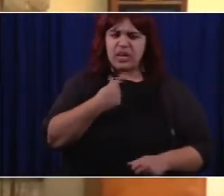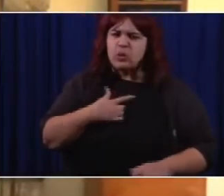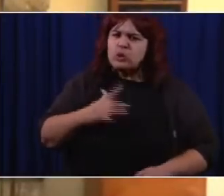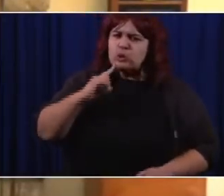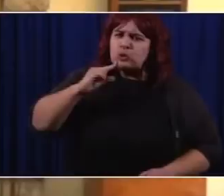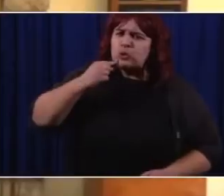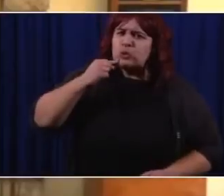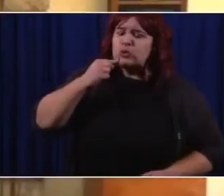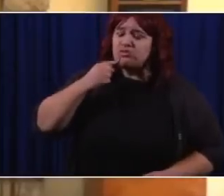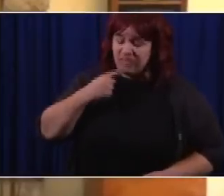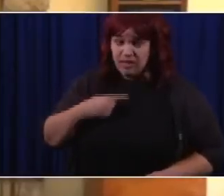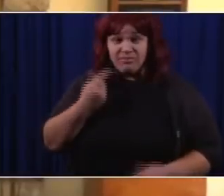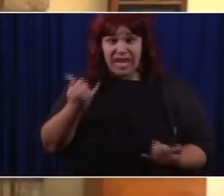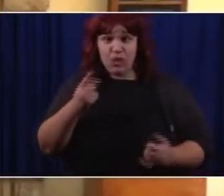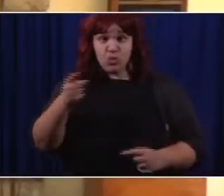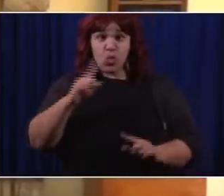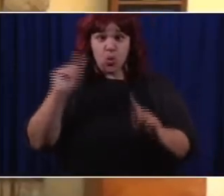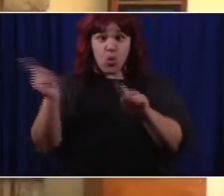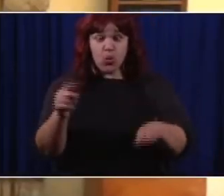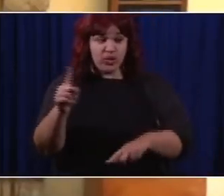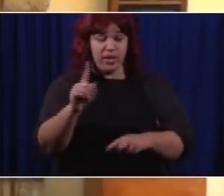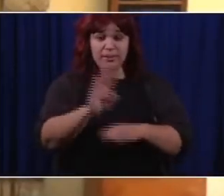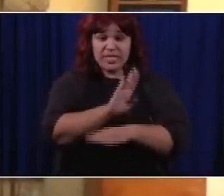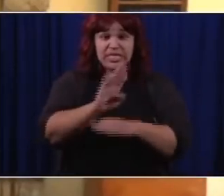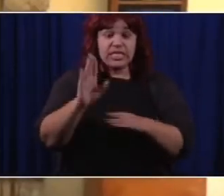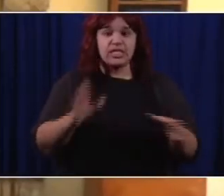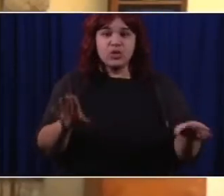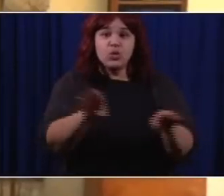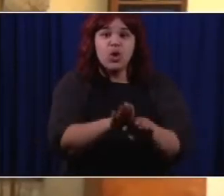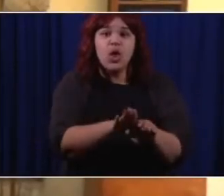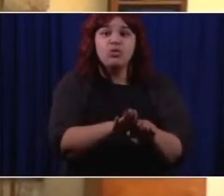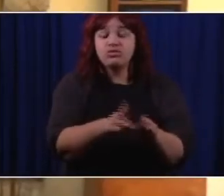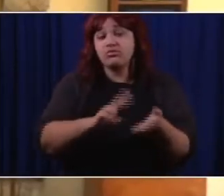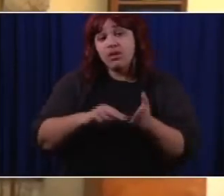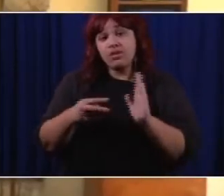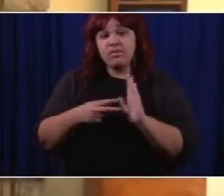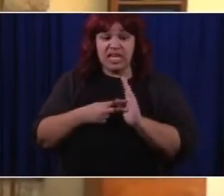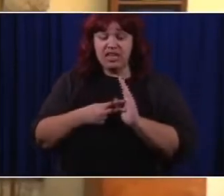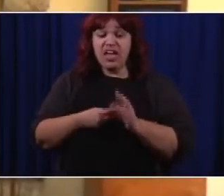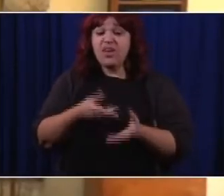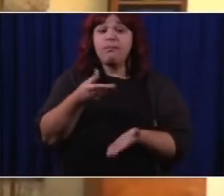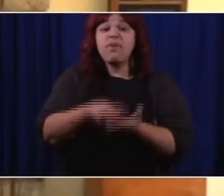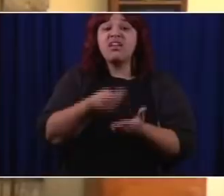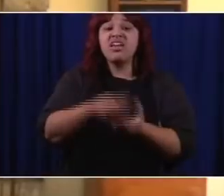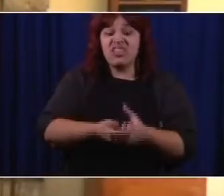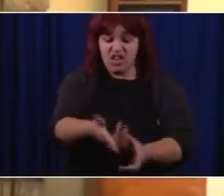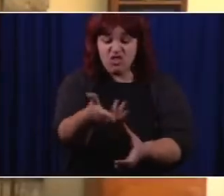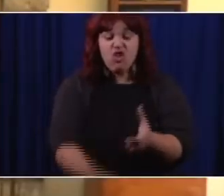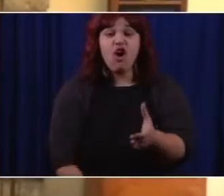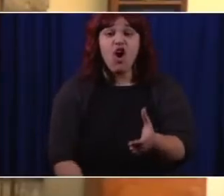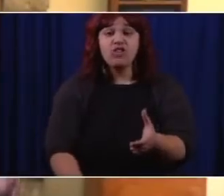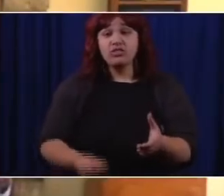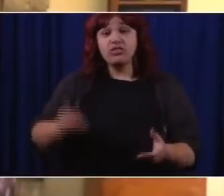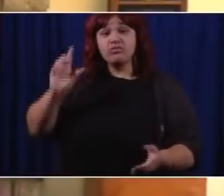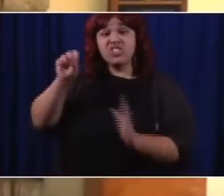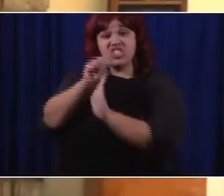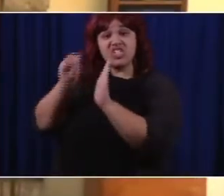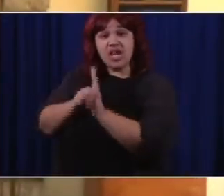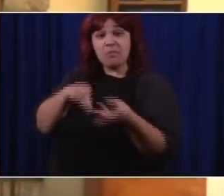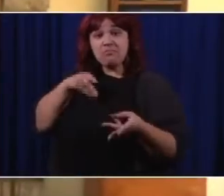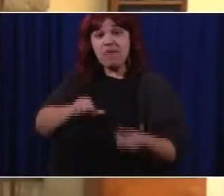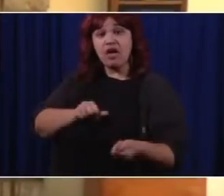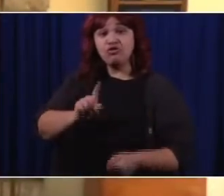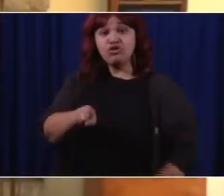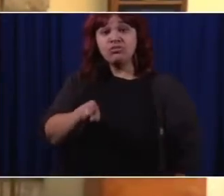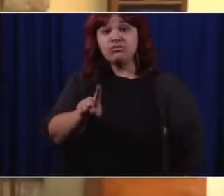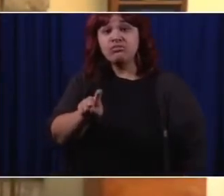Well, I'll leave that up to the lawyers. Second part of the question. Let me take the first one. I saw a headline